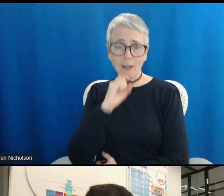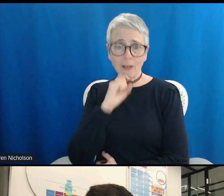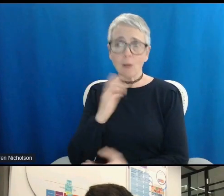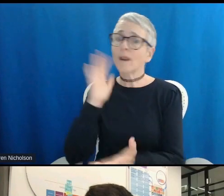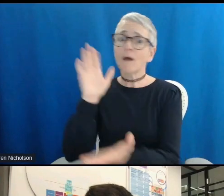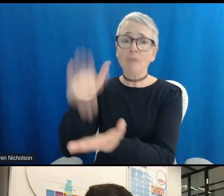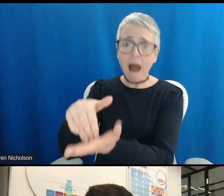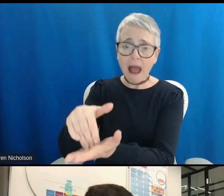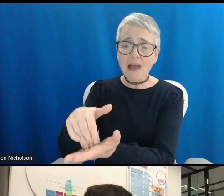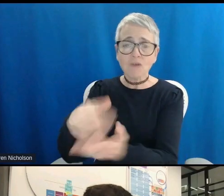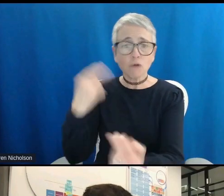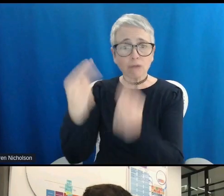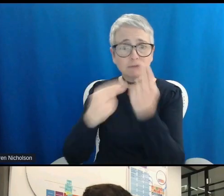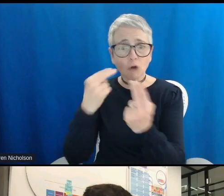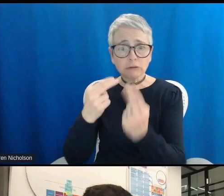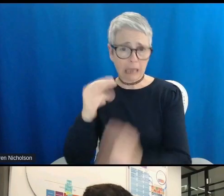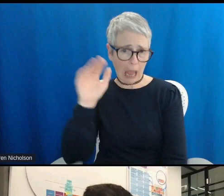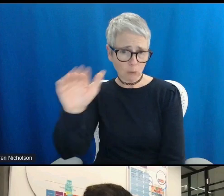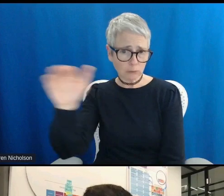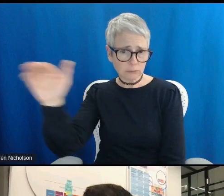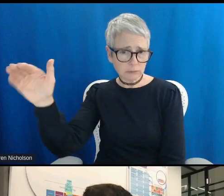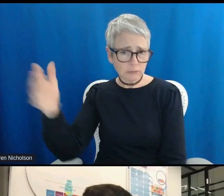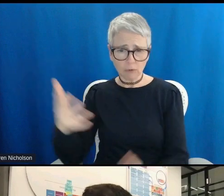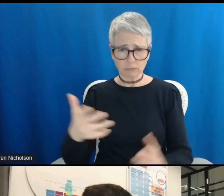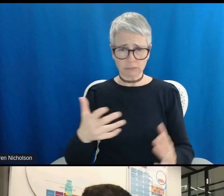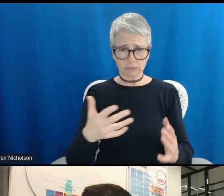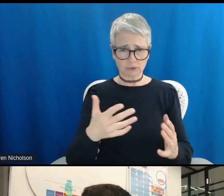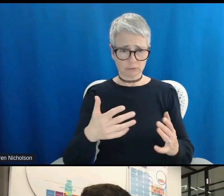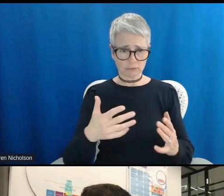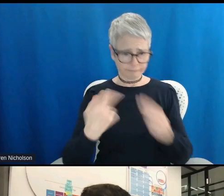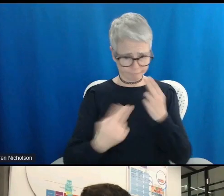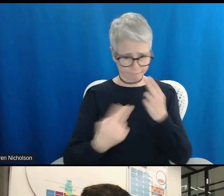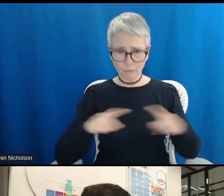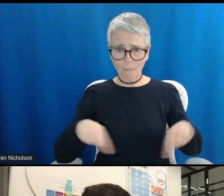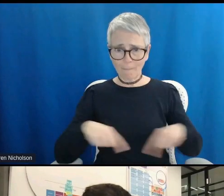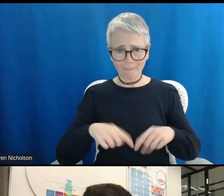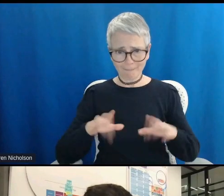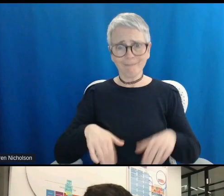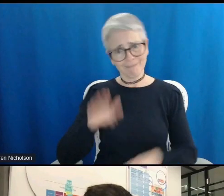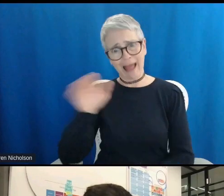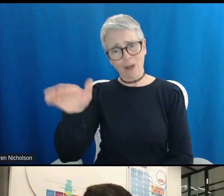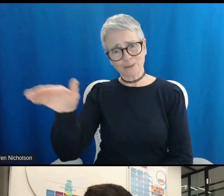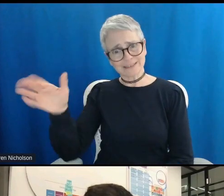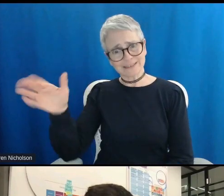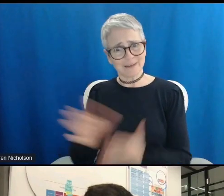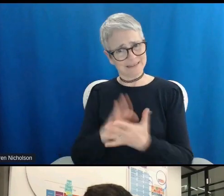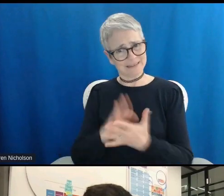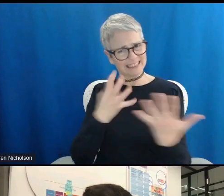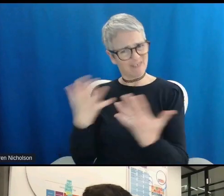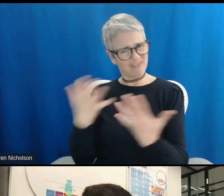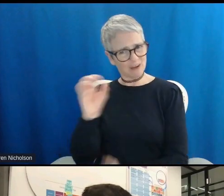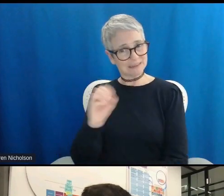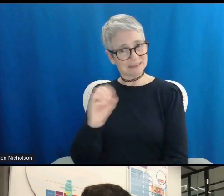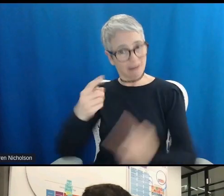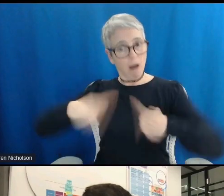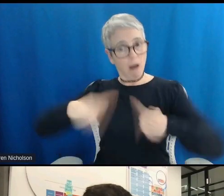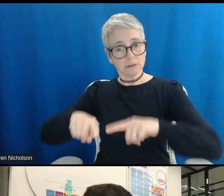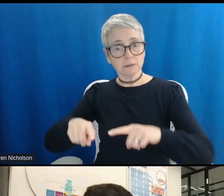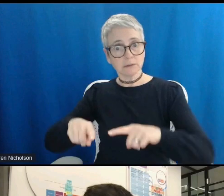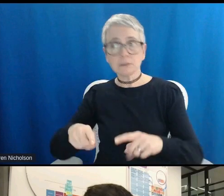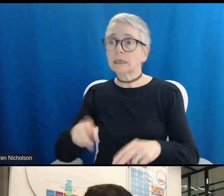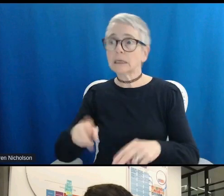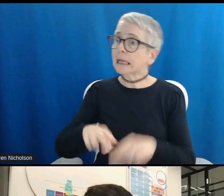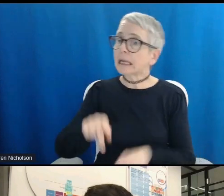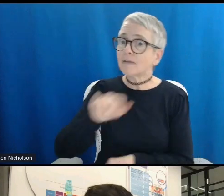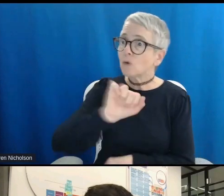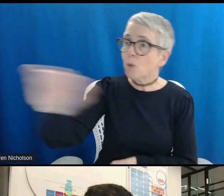everybody's going out to eat at a restaurant. If you're a vacation zone, I'm telling you right now that 95% of us, if your restaurant's not accessible, you're losing. That